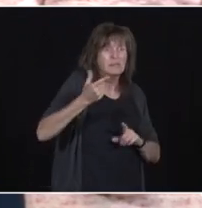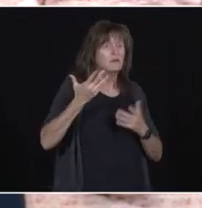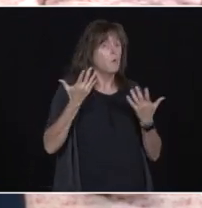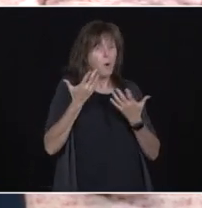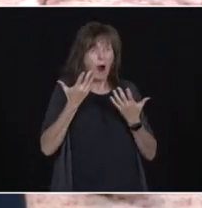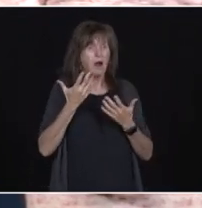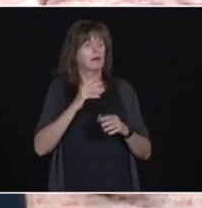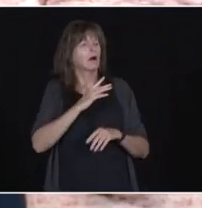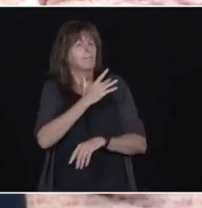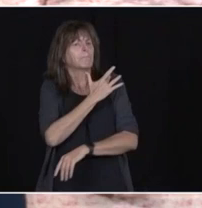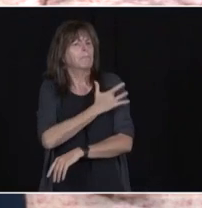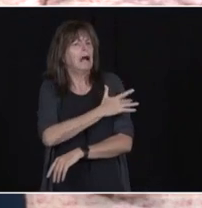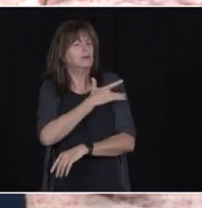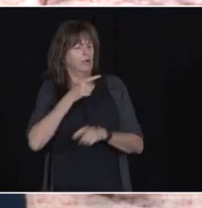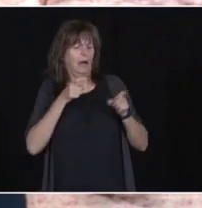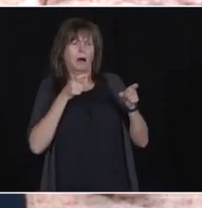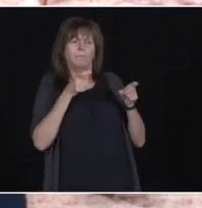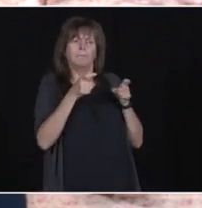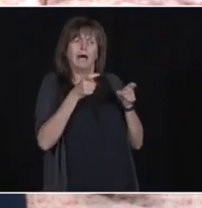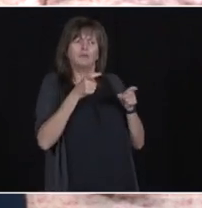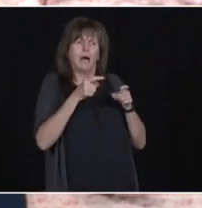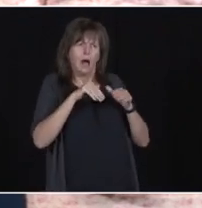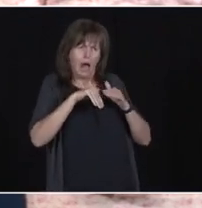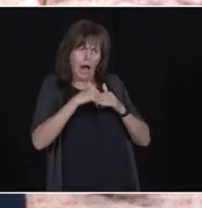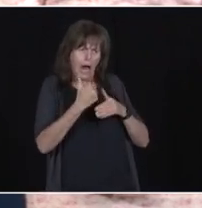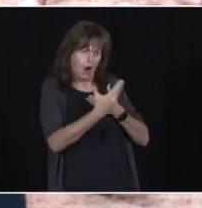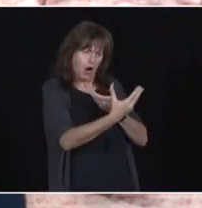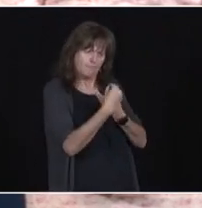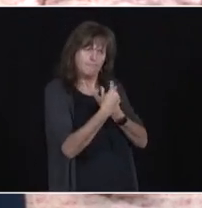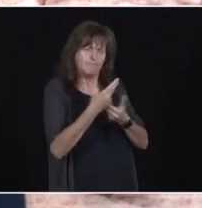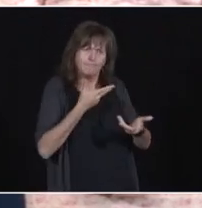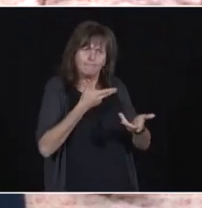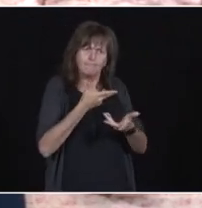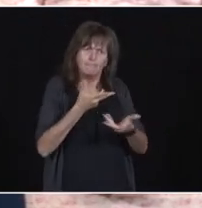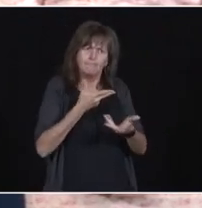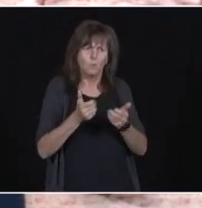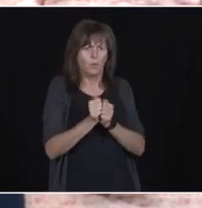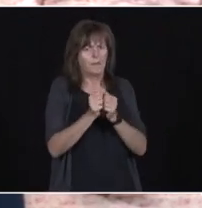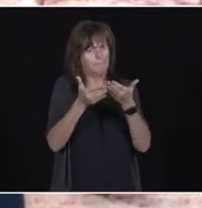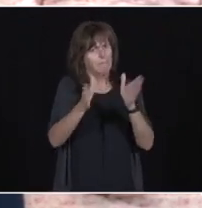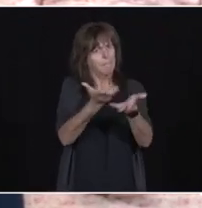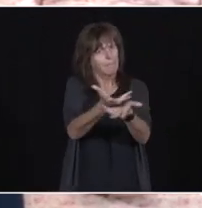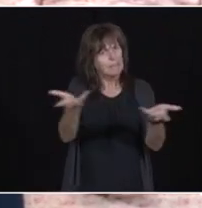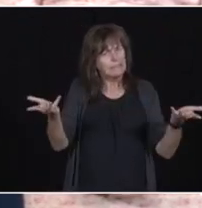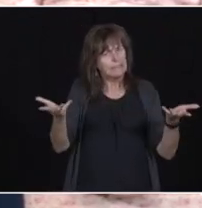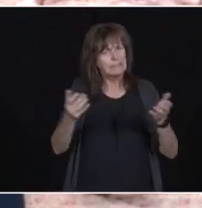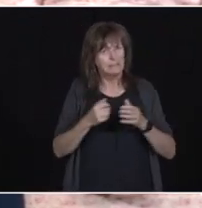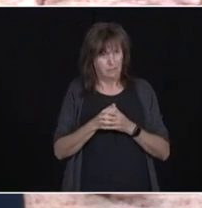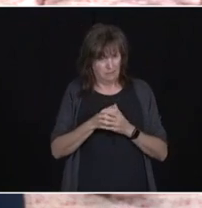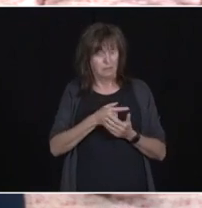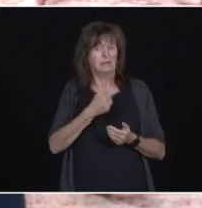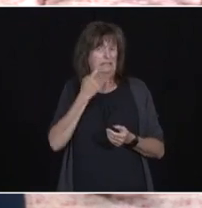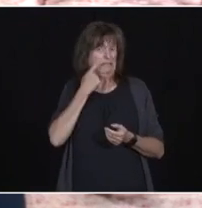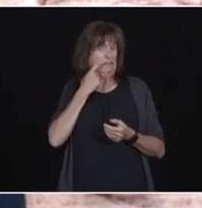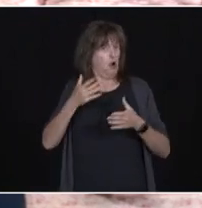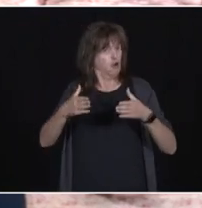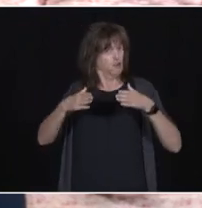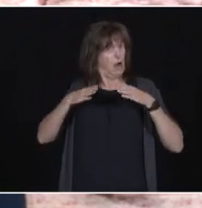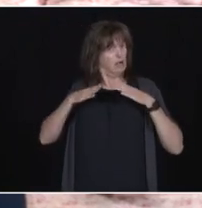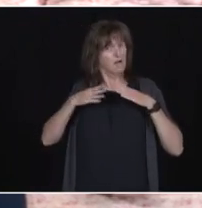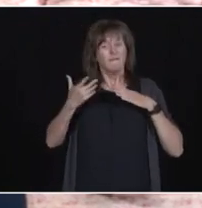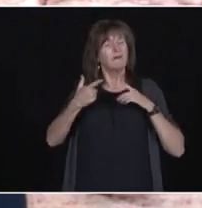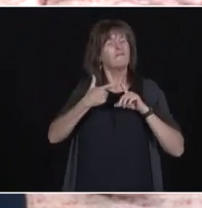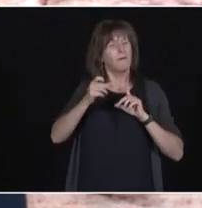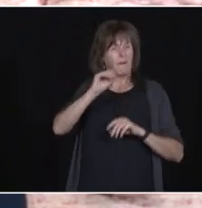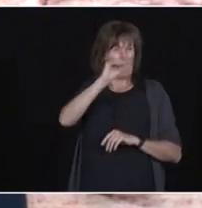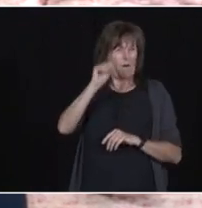engagement. Dr. Kitts recently retired after 18 years as president and CEO of the Ottawa Hospital.